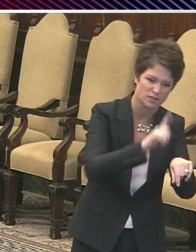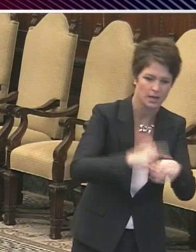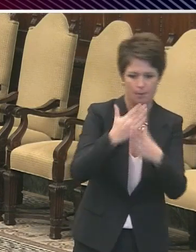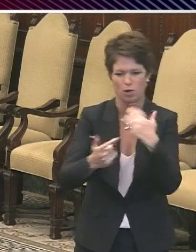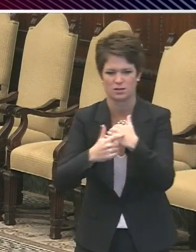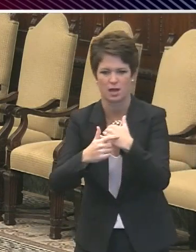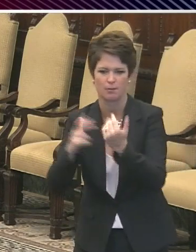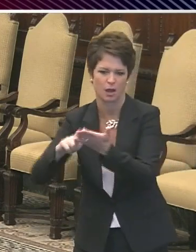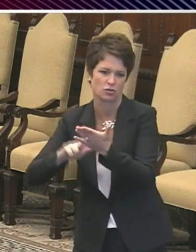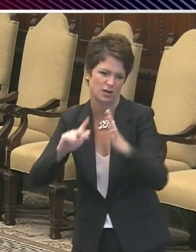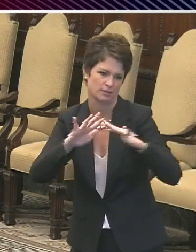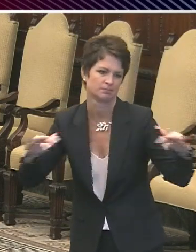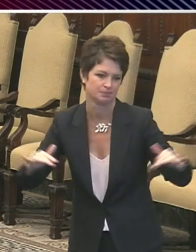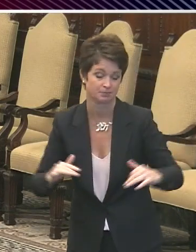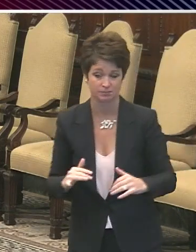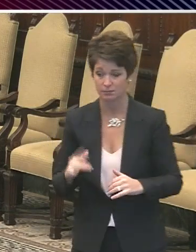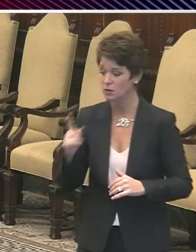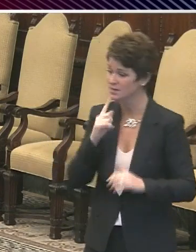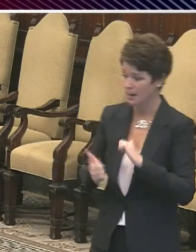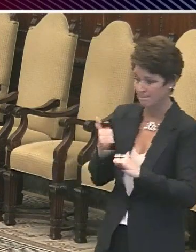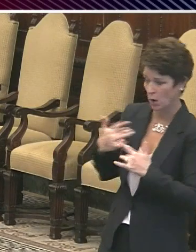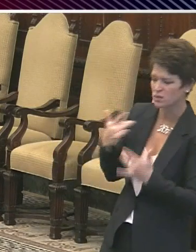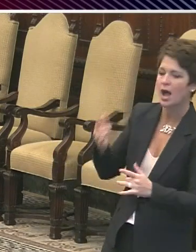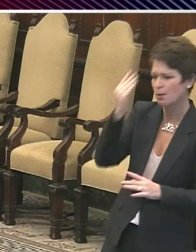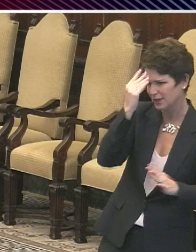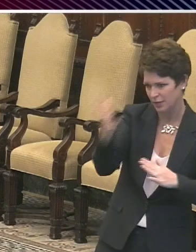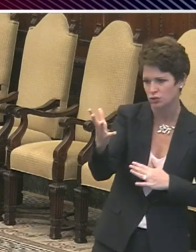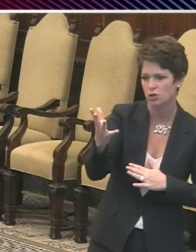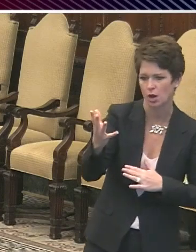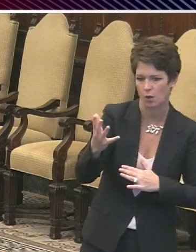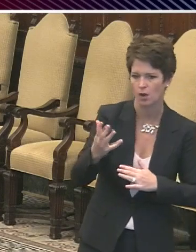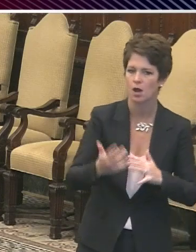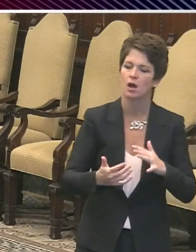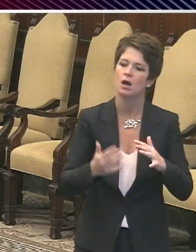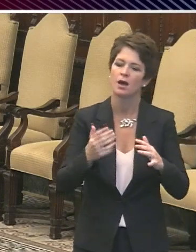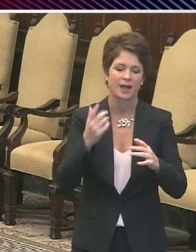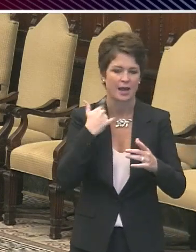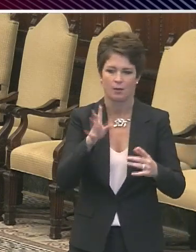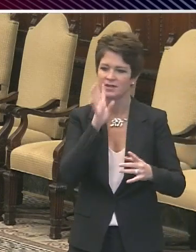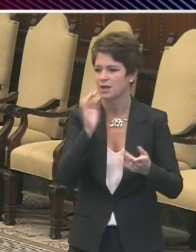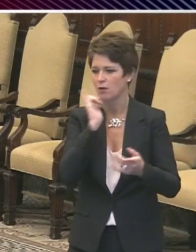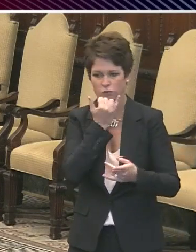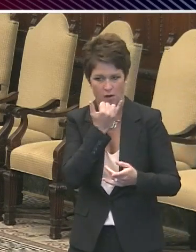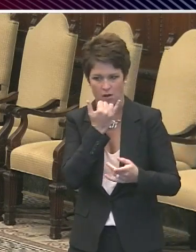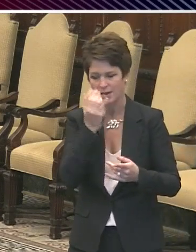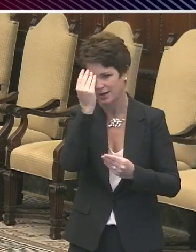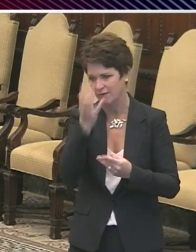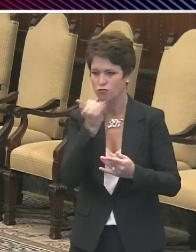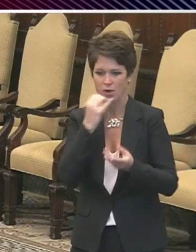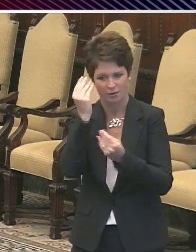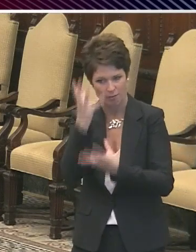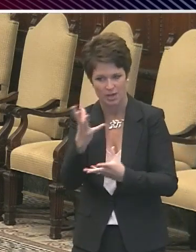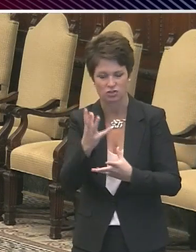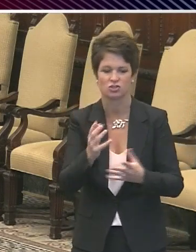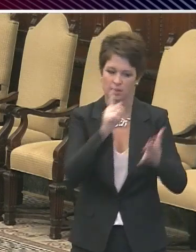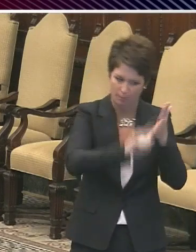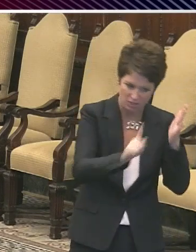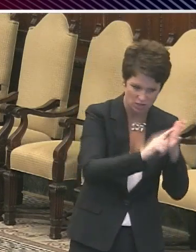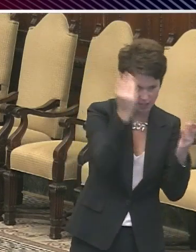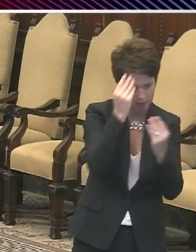Okay, and you were saying the majority are I'm going to get back to you on the majority in class to make sure I don't make a mistake, Sean. Okay, thanks very much.